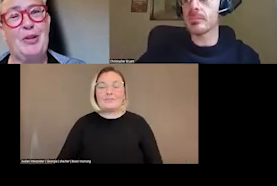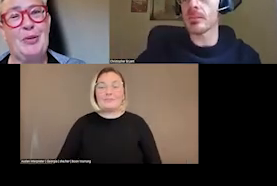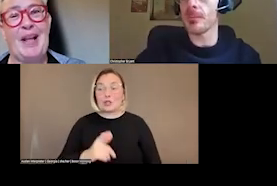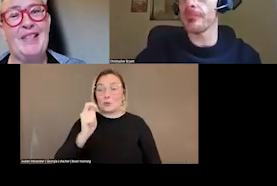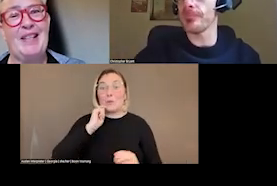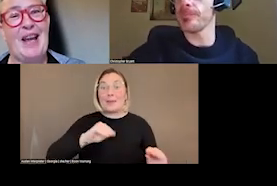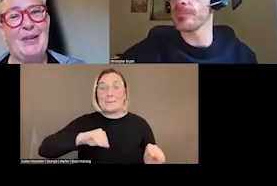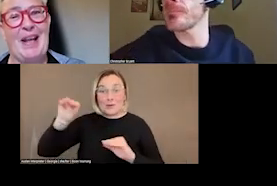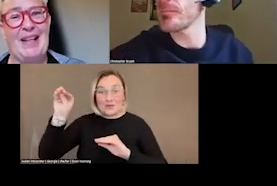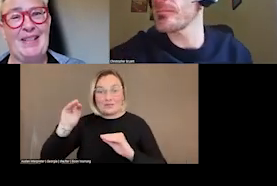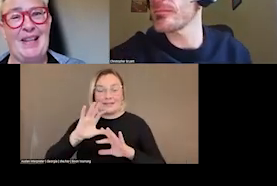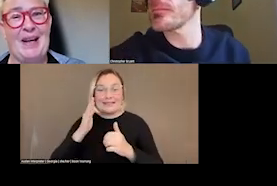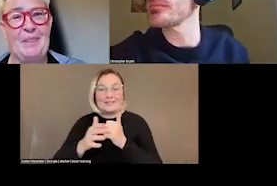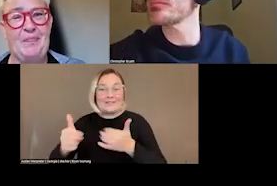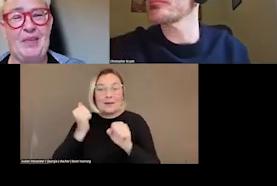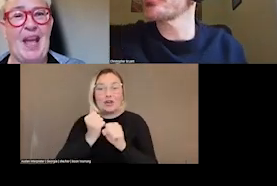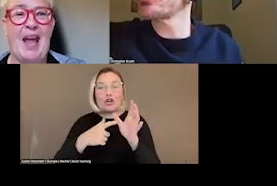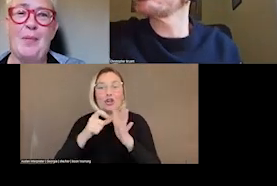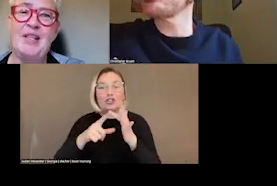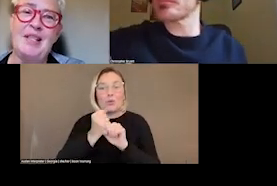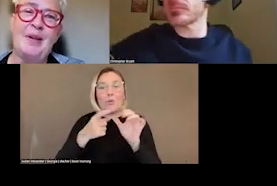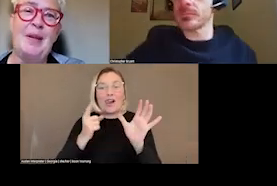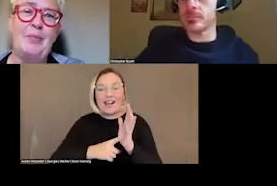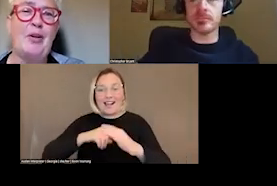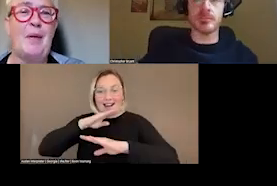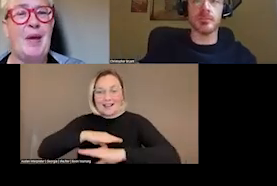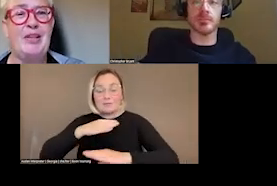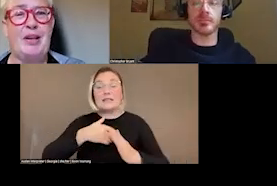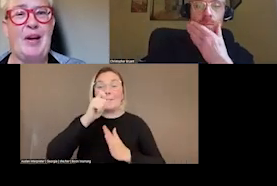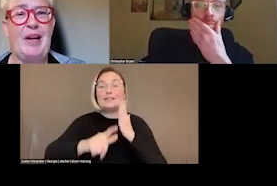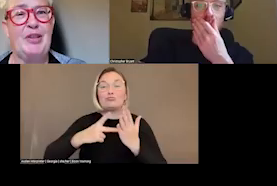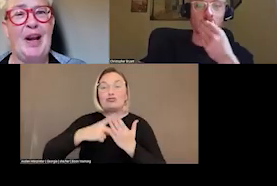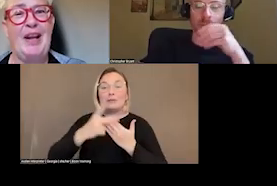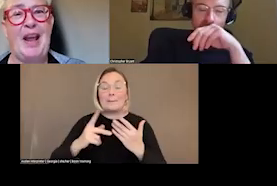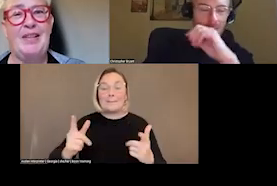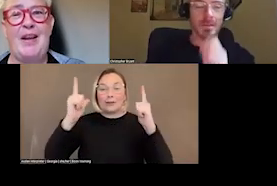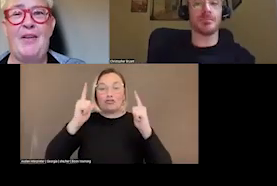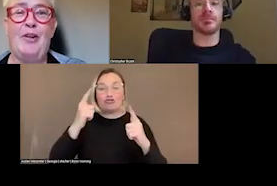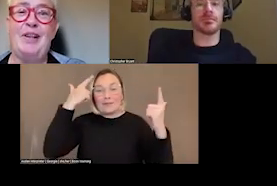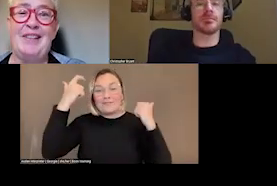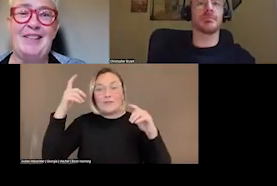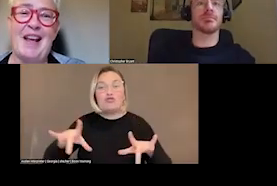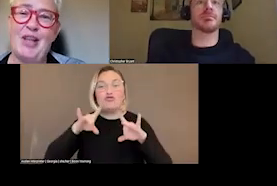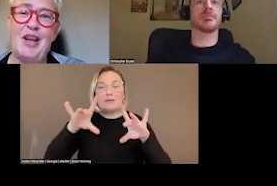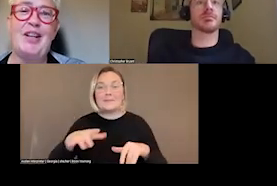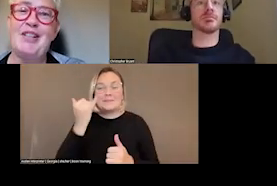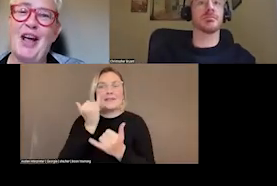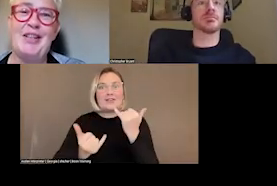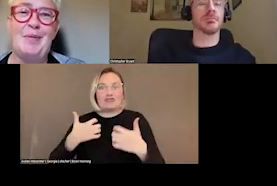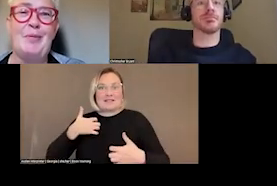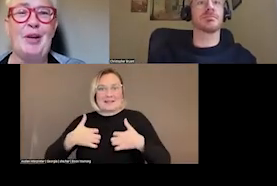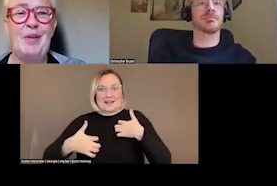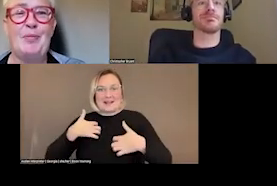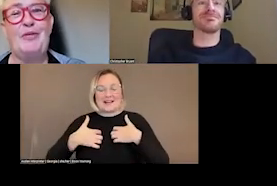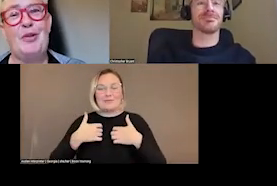up to unceded Gadigal land. And I'm the Disability Programs Manager at Creative Australia and very excited and delighted